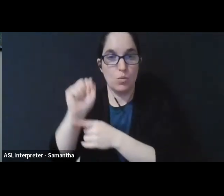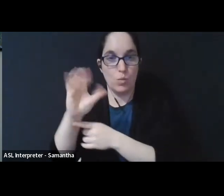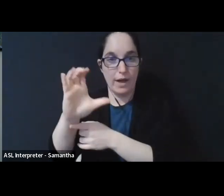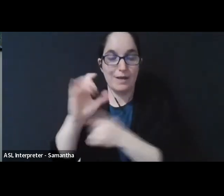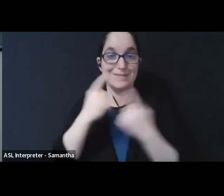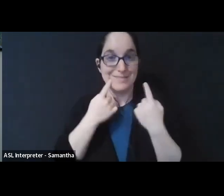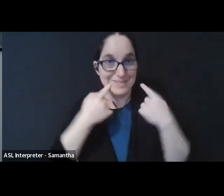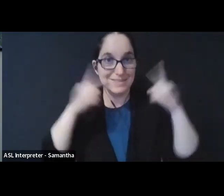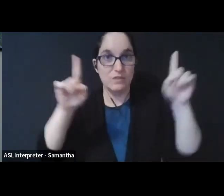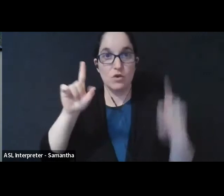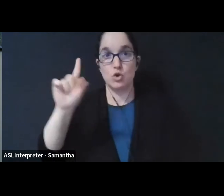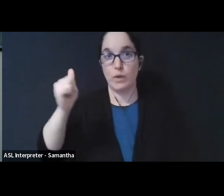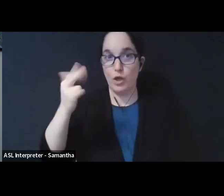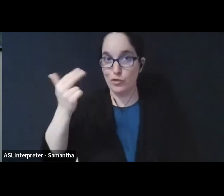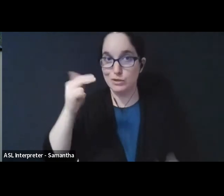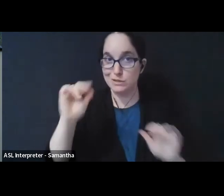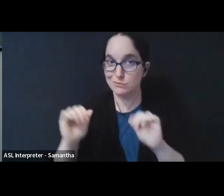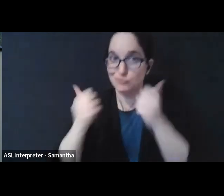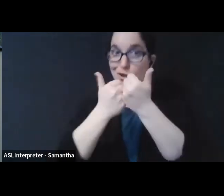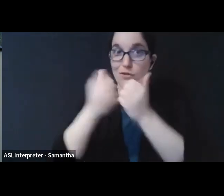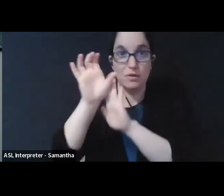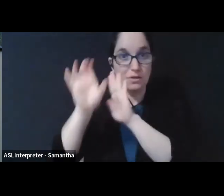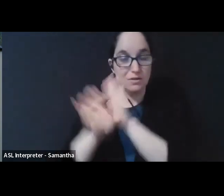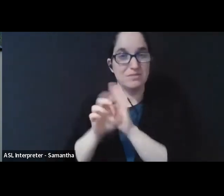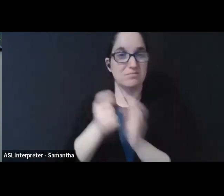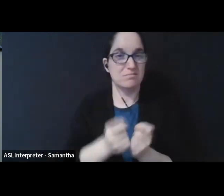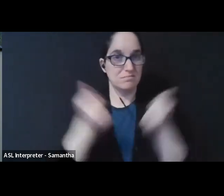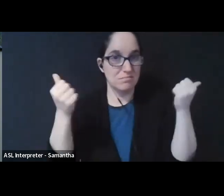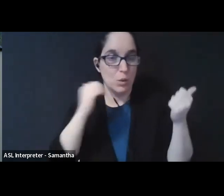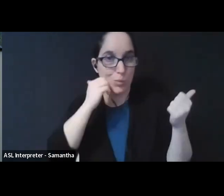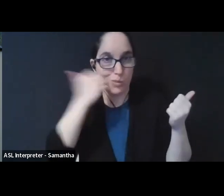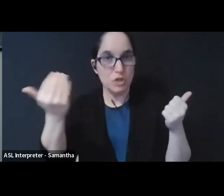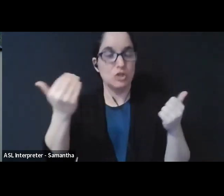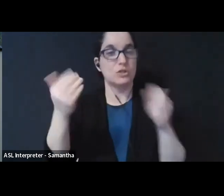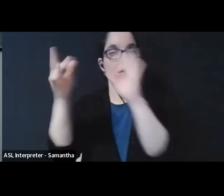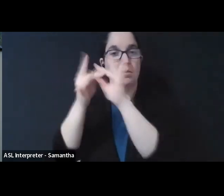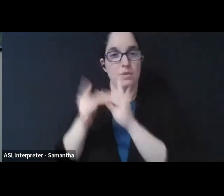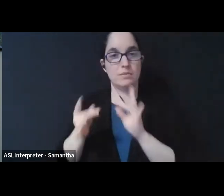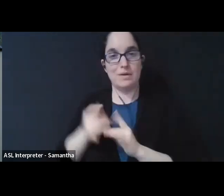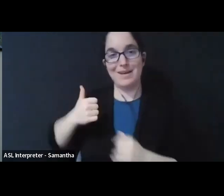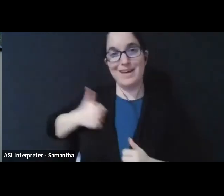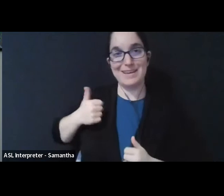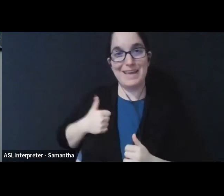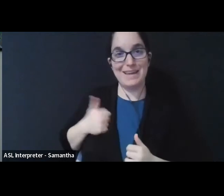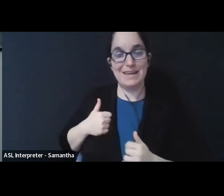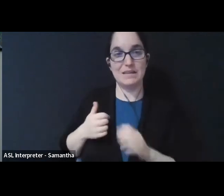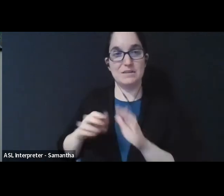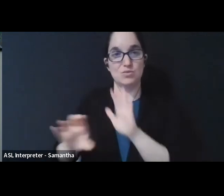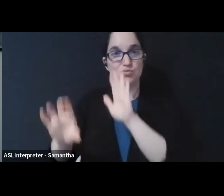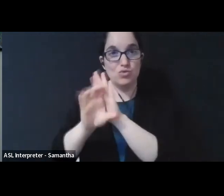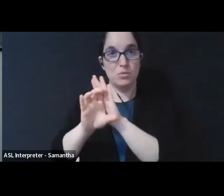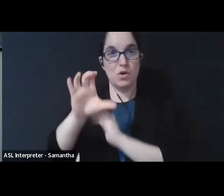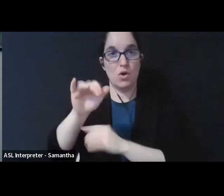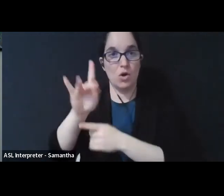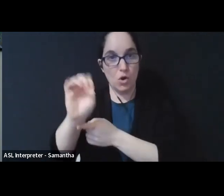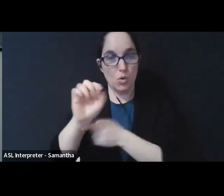2013 constitutional challenge to remove some prostitution-related offenses from the Canadian Criminal Code. And currently, Amy is